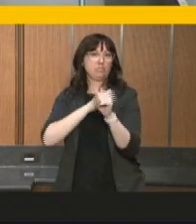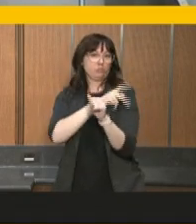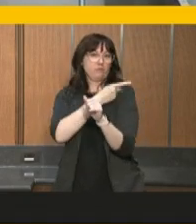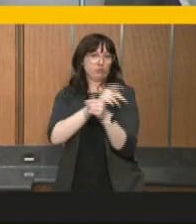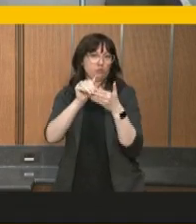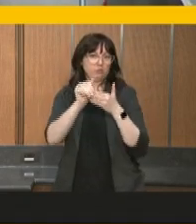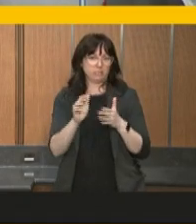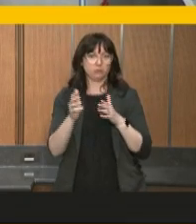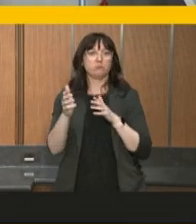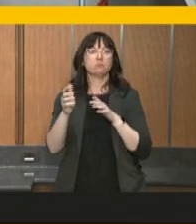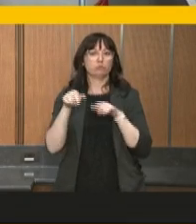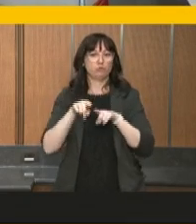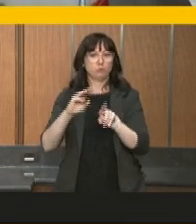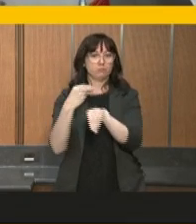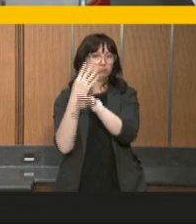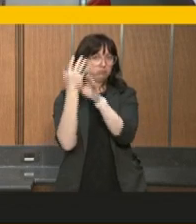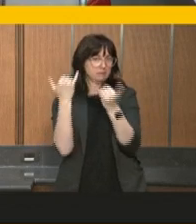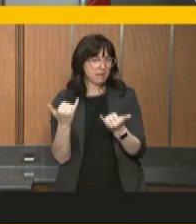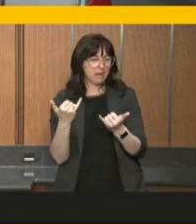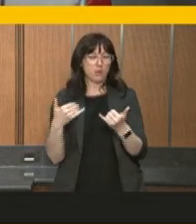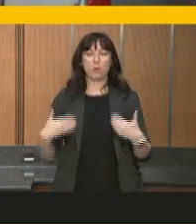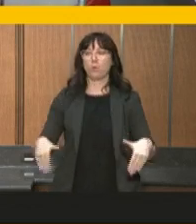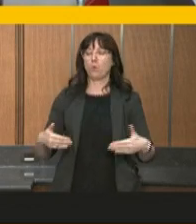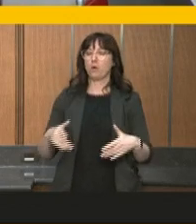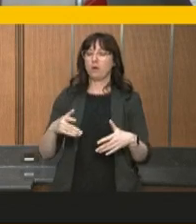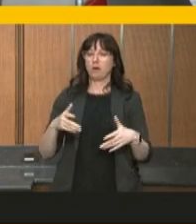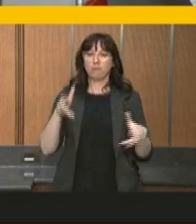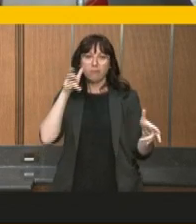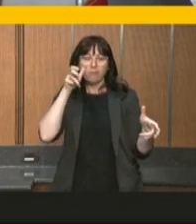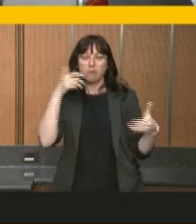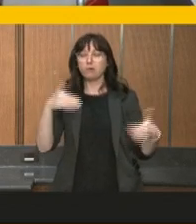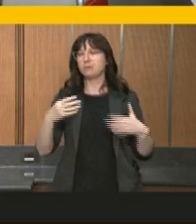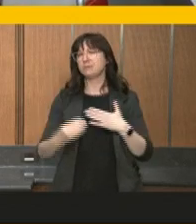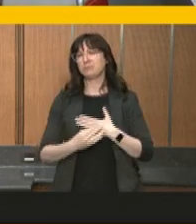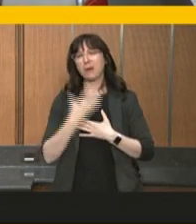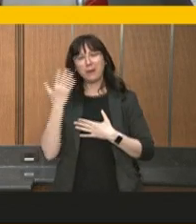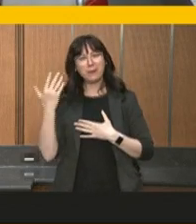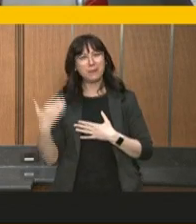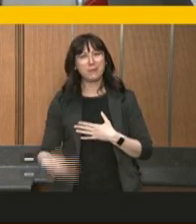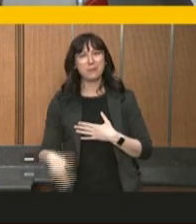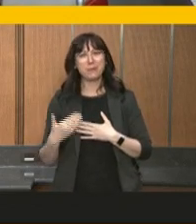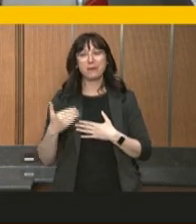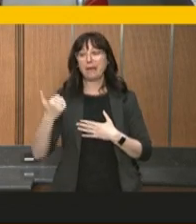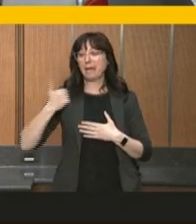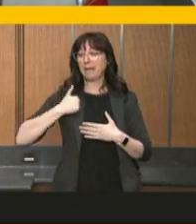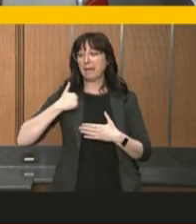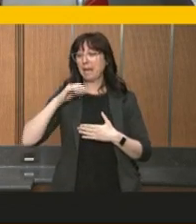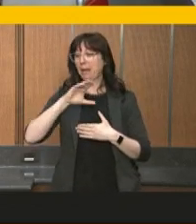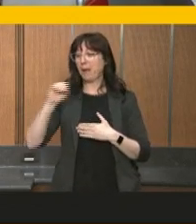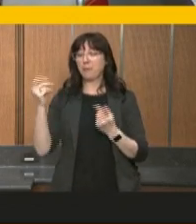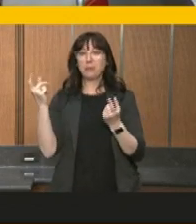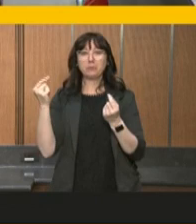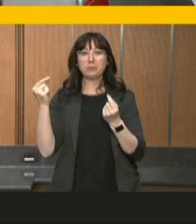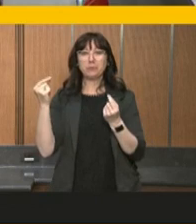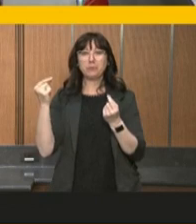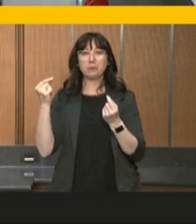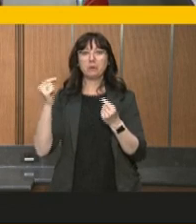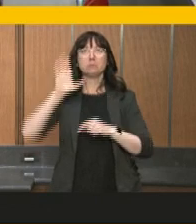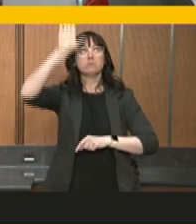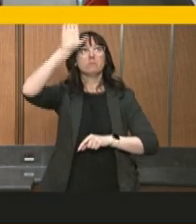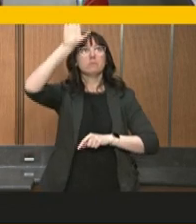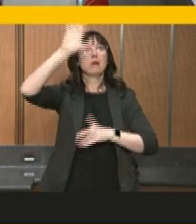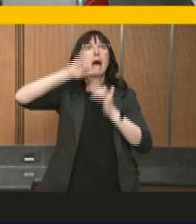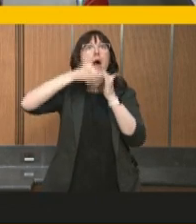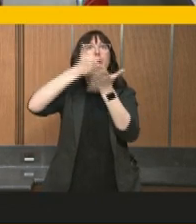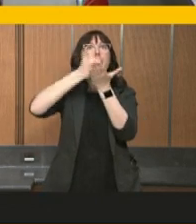me, and is actually really inspiring, which is Canadian manufacturers are putting up their hands and are